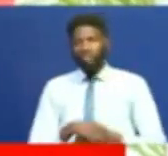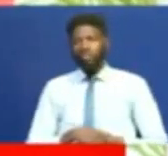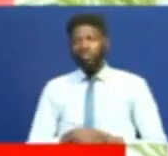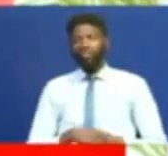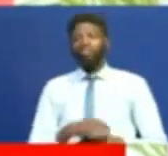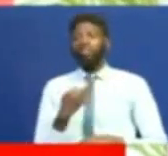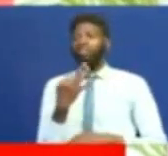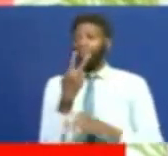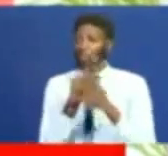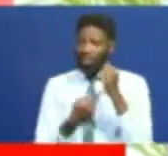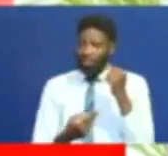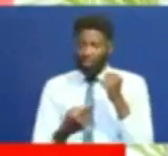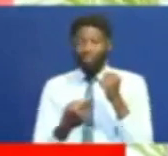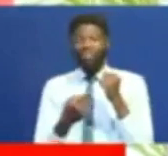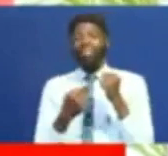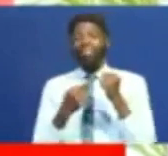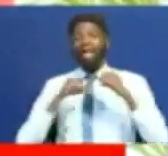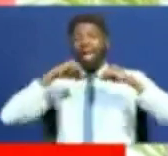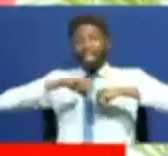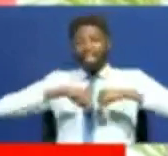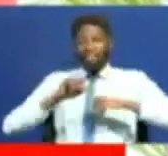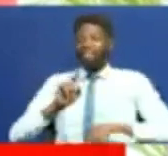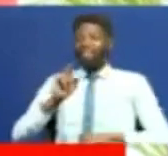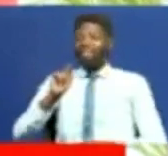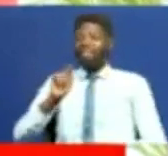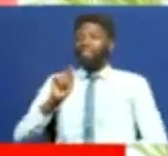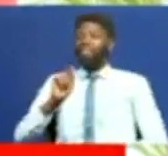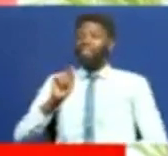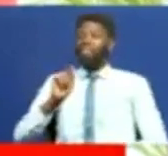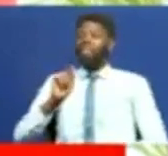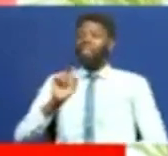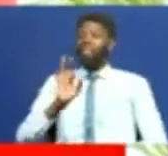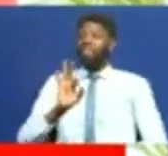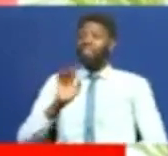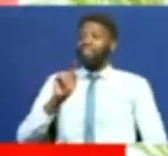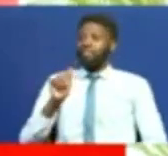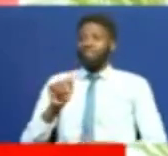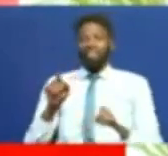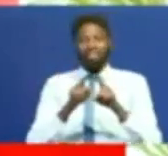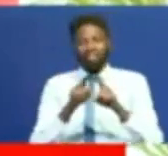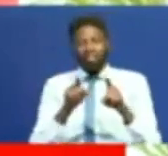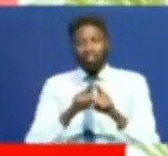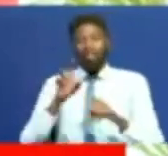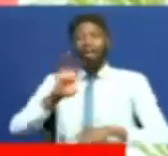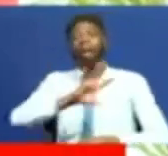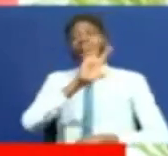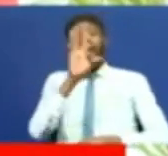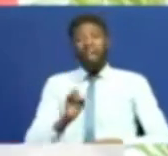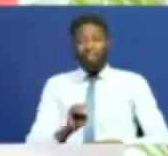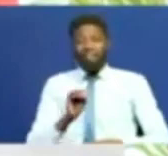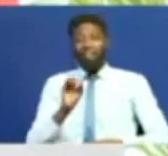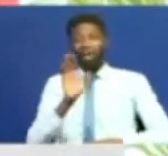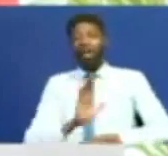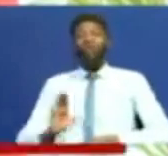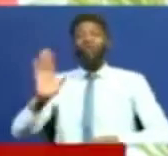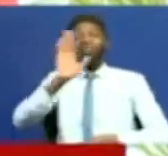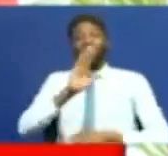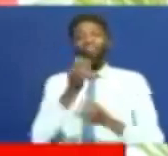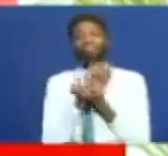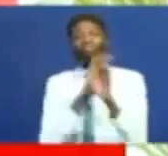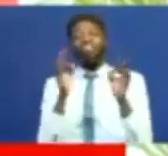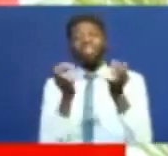treaty, TFTA, and also the Africa Continental Free Trade Area to facilitate